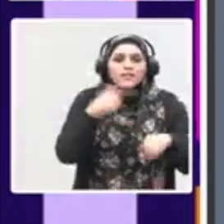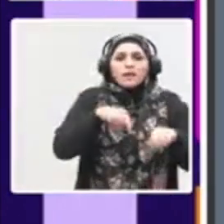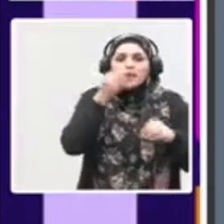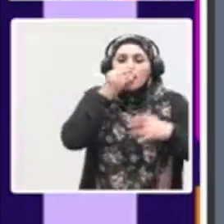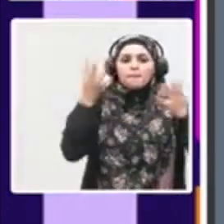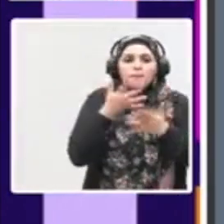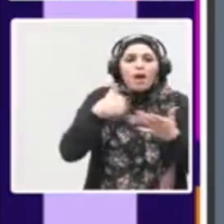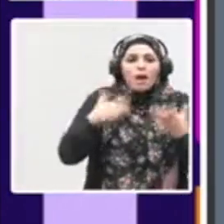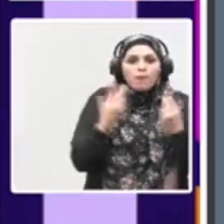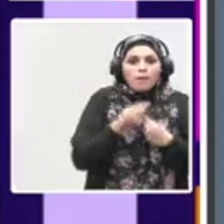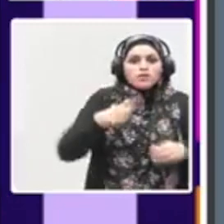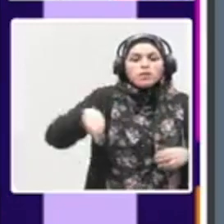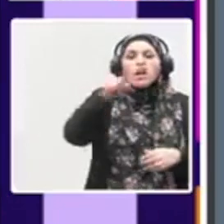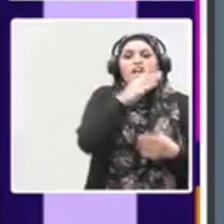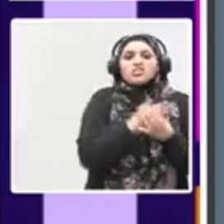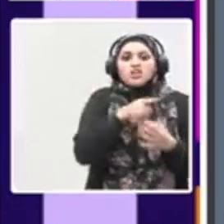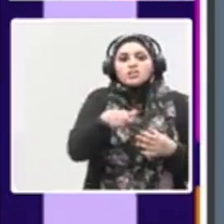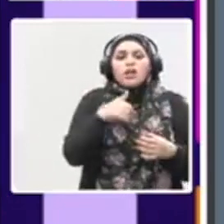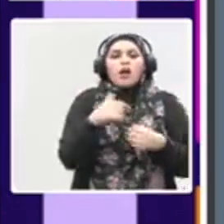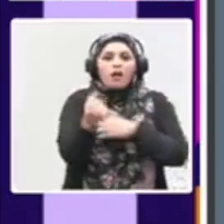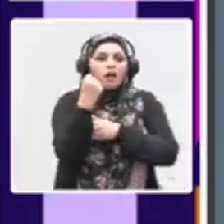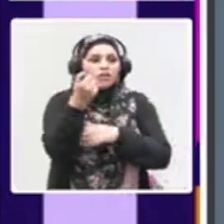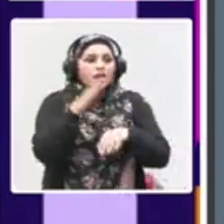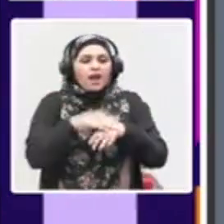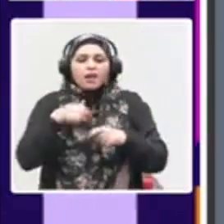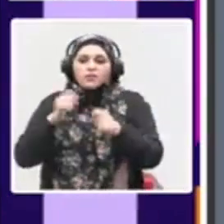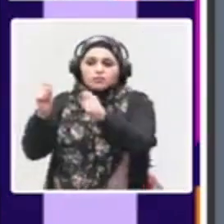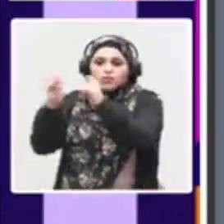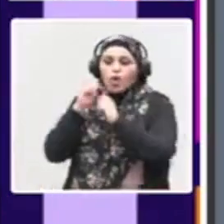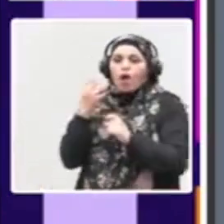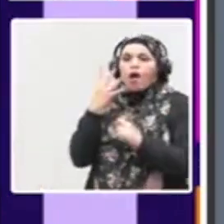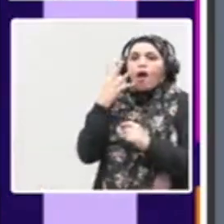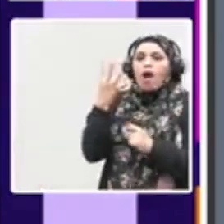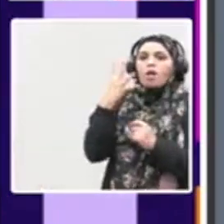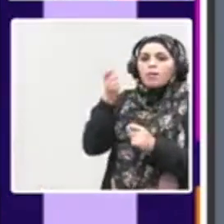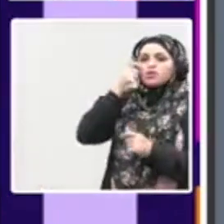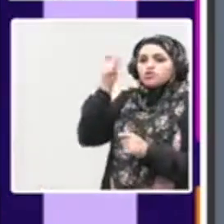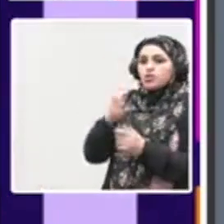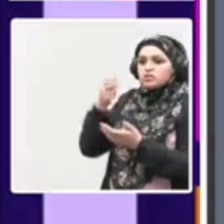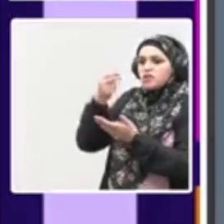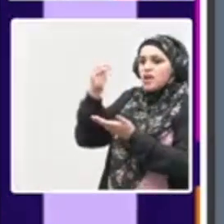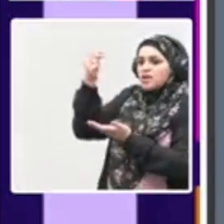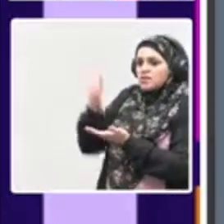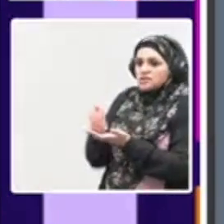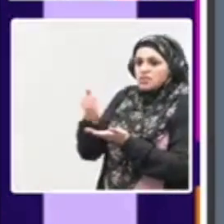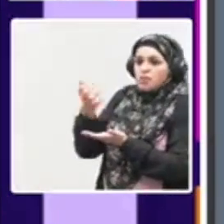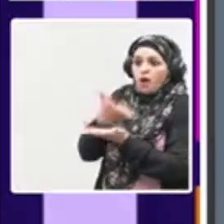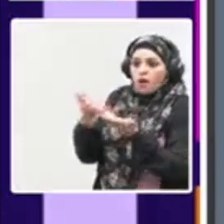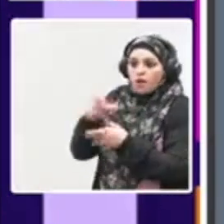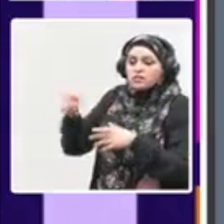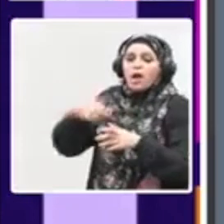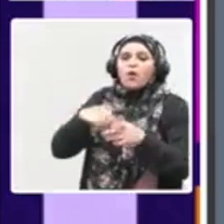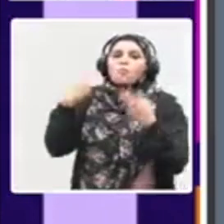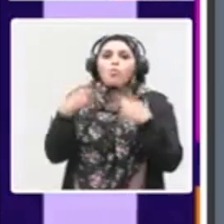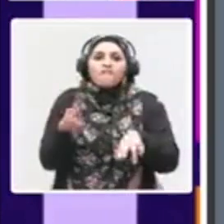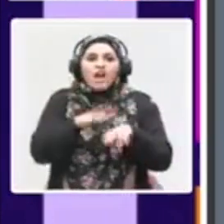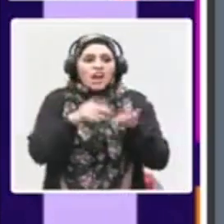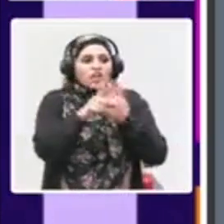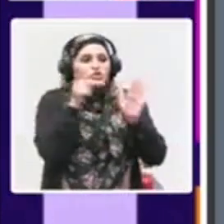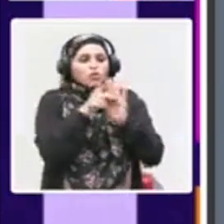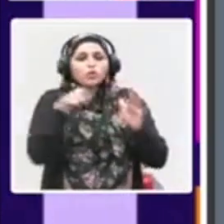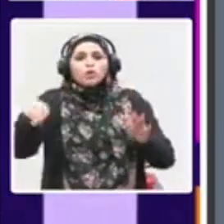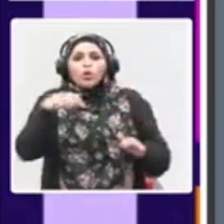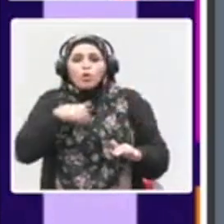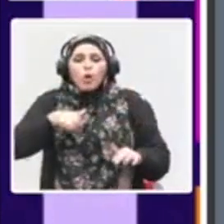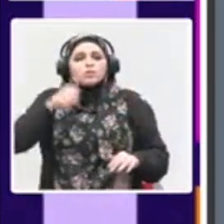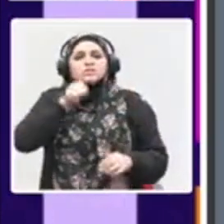who agree with their impact proposition and want to be patient in terms of receiving their financial return over time and see